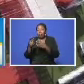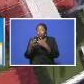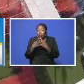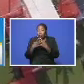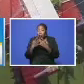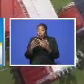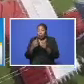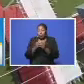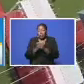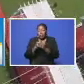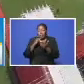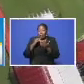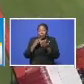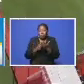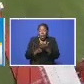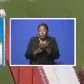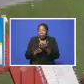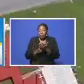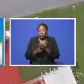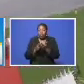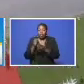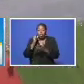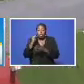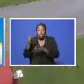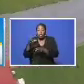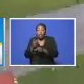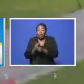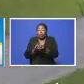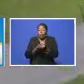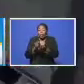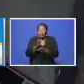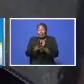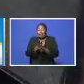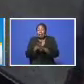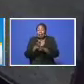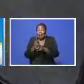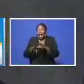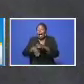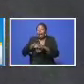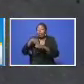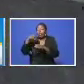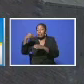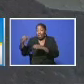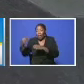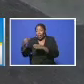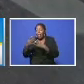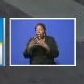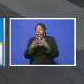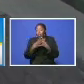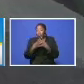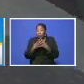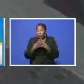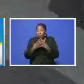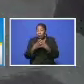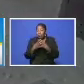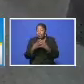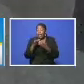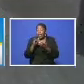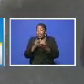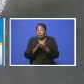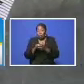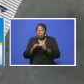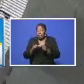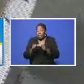as a matter of fact, was receiving medical care outside of the prison, and that had been